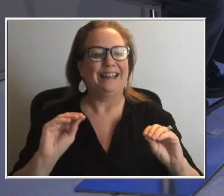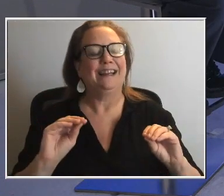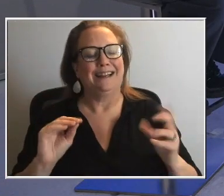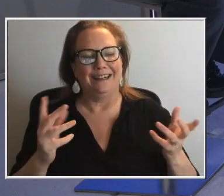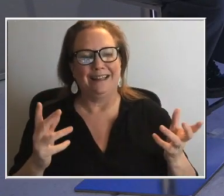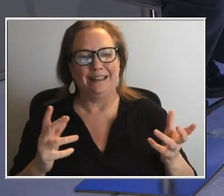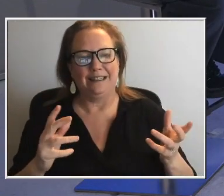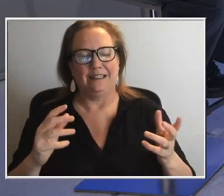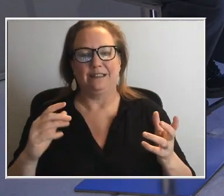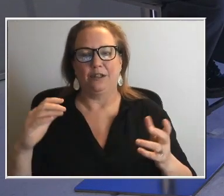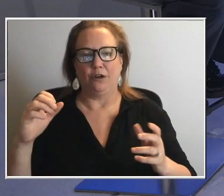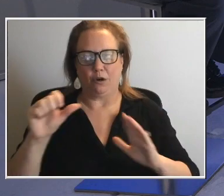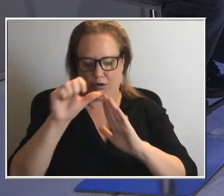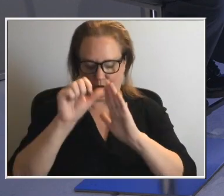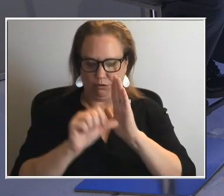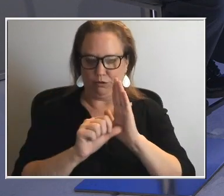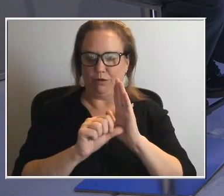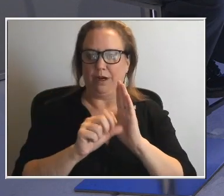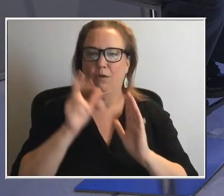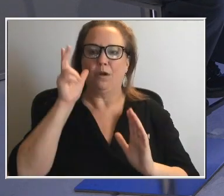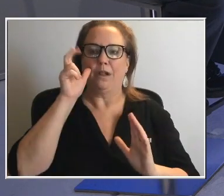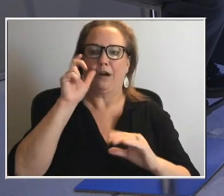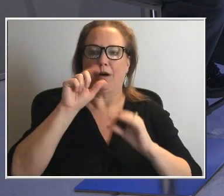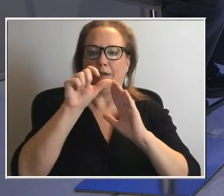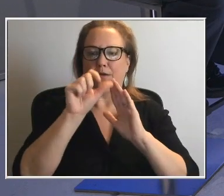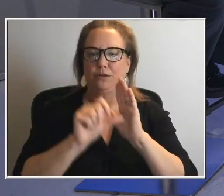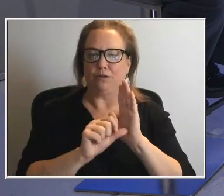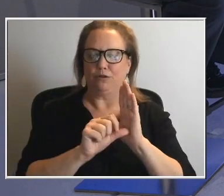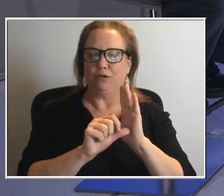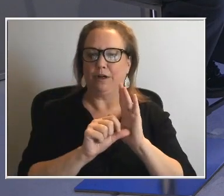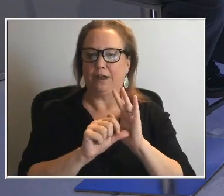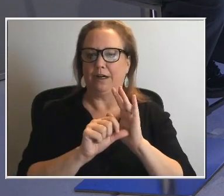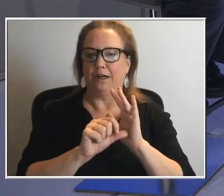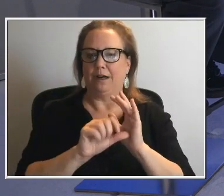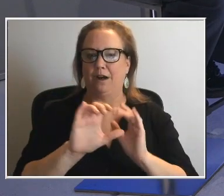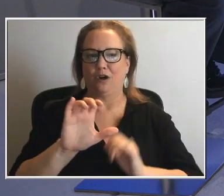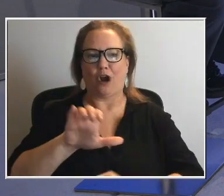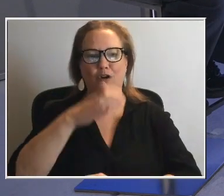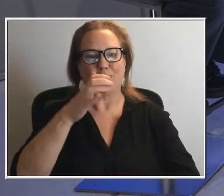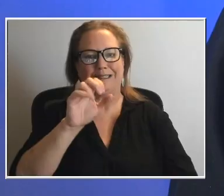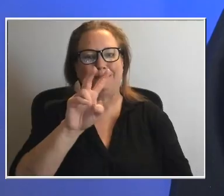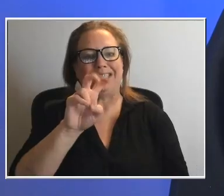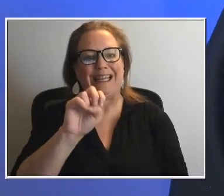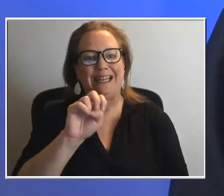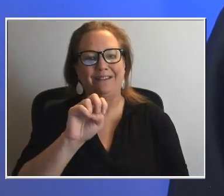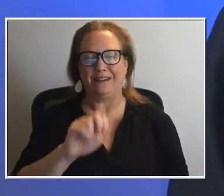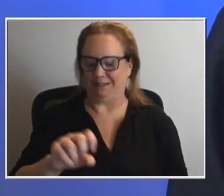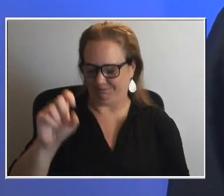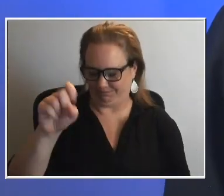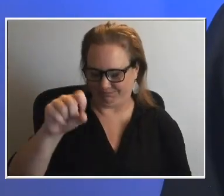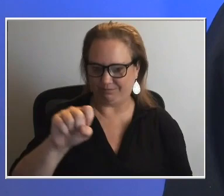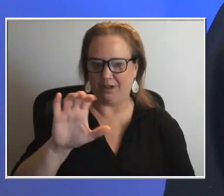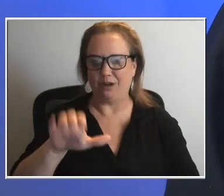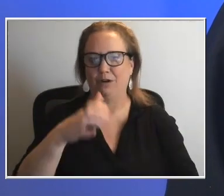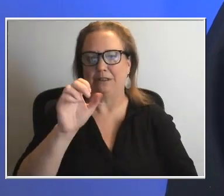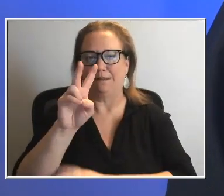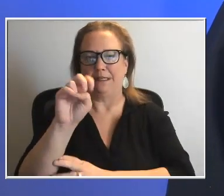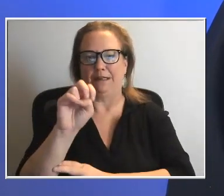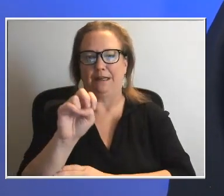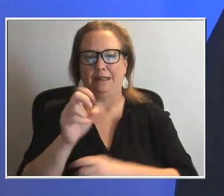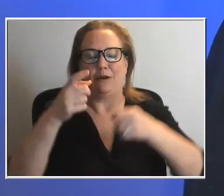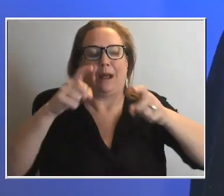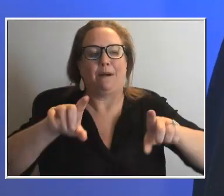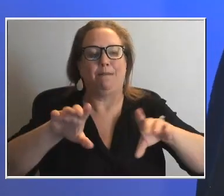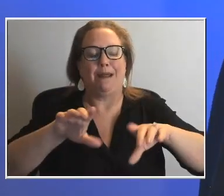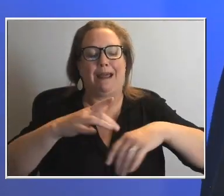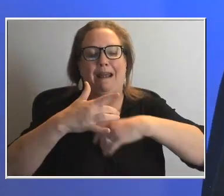into surgery, and we're going to hear exactly how that surgery worked on Christmas Eve. Is that correct? It is. There just happened to be an open slot